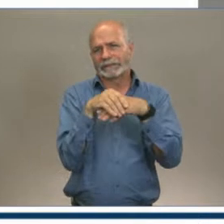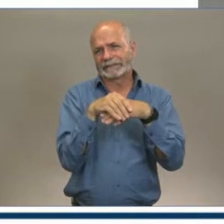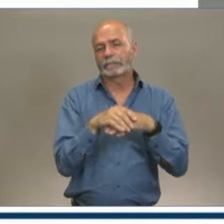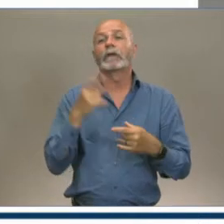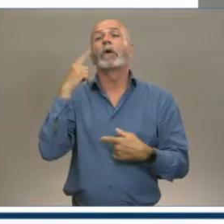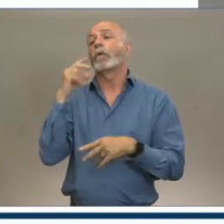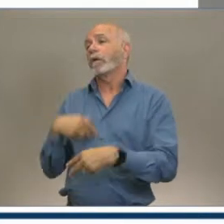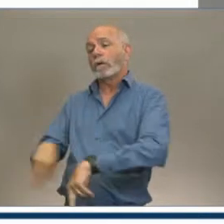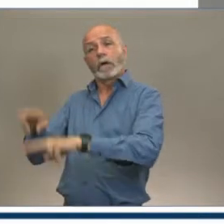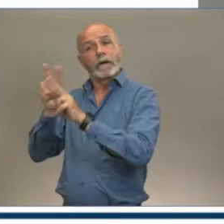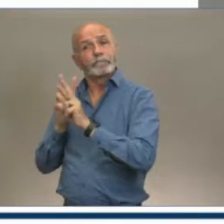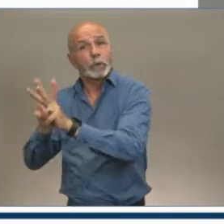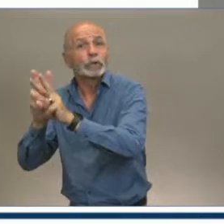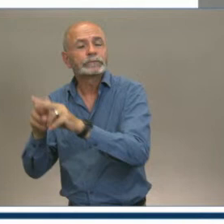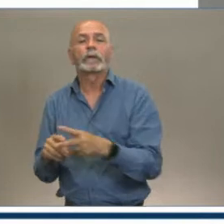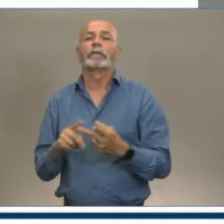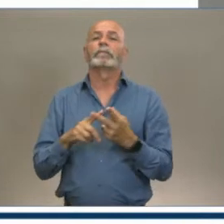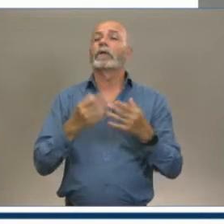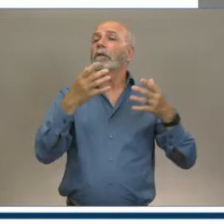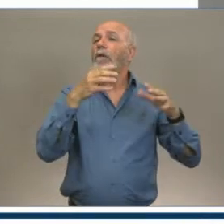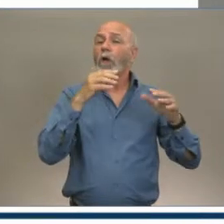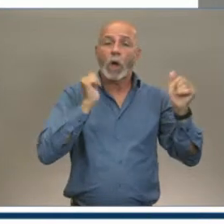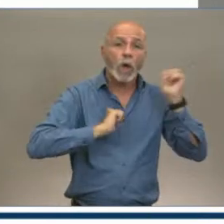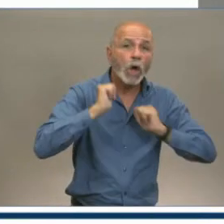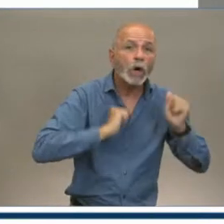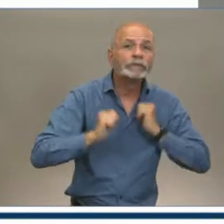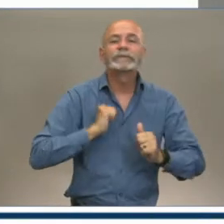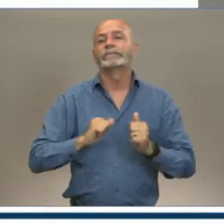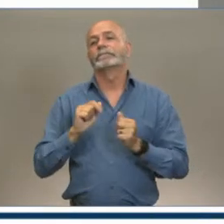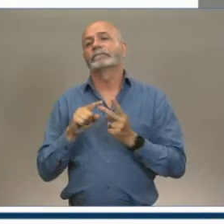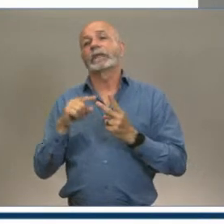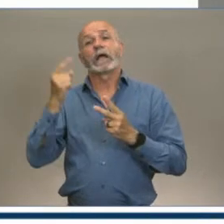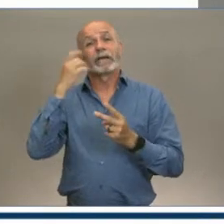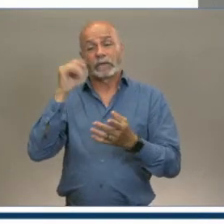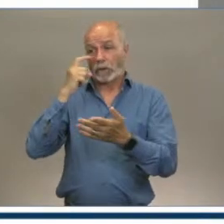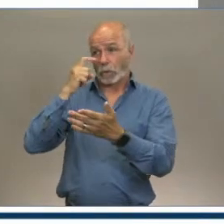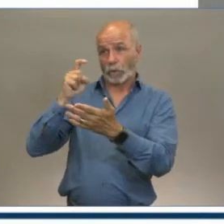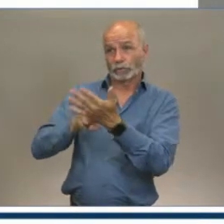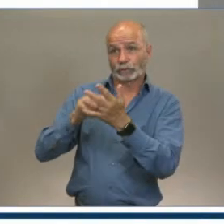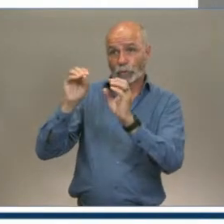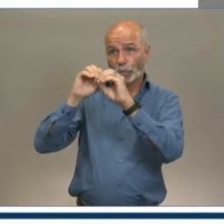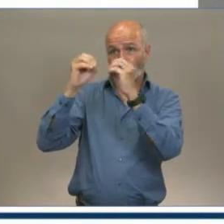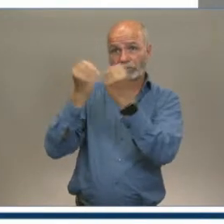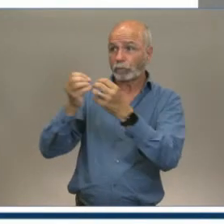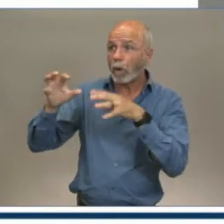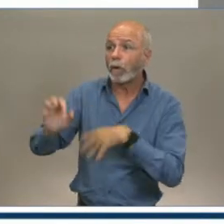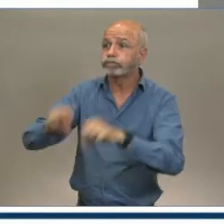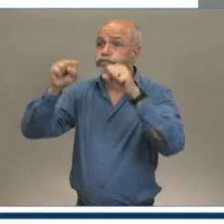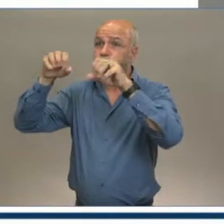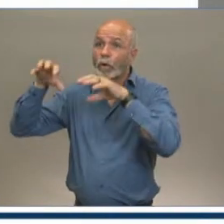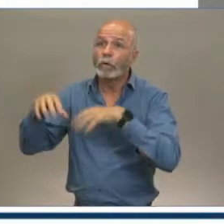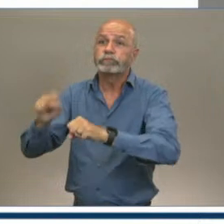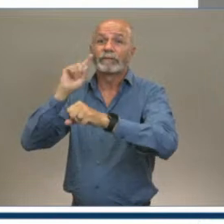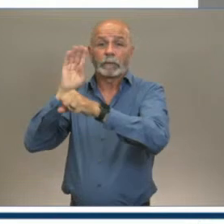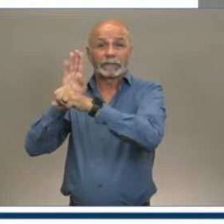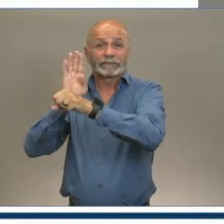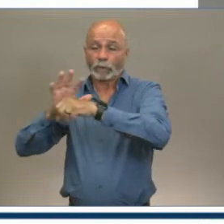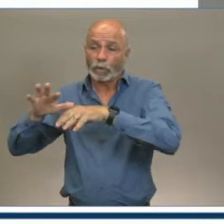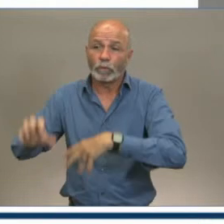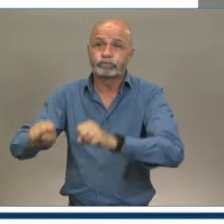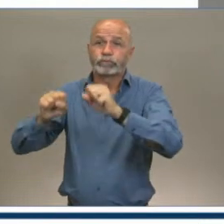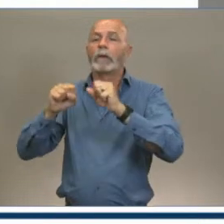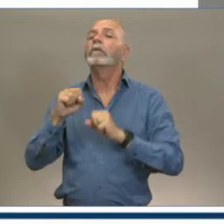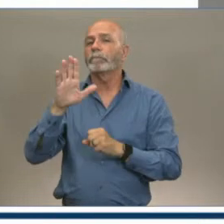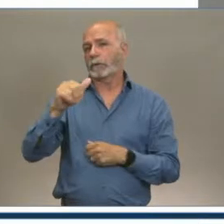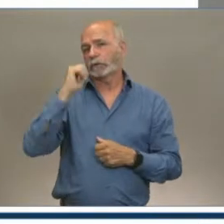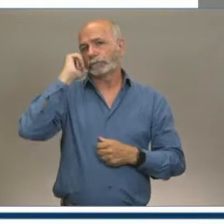arts performance, or a community event is hosted by a recognized business or organization, starting tomorrow, then they can have